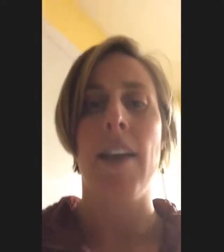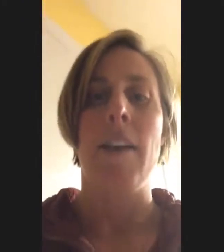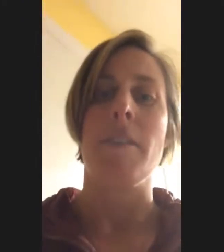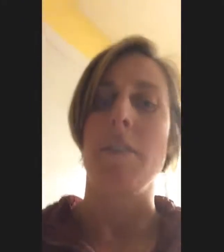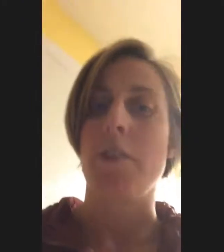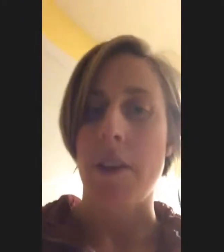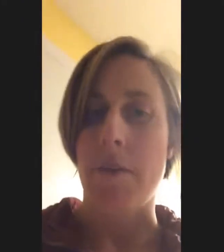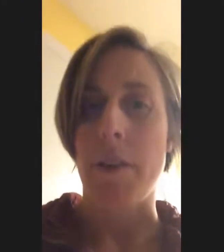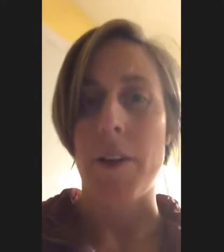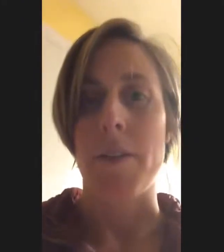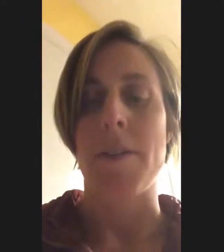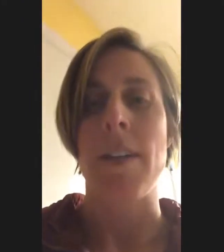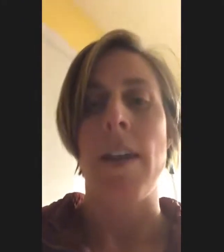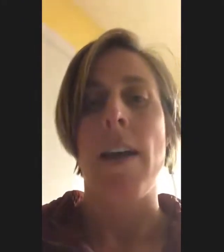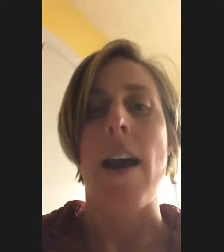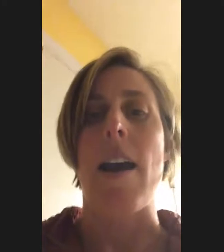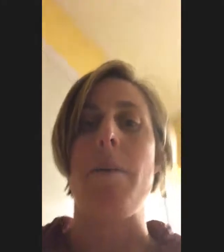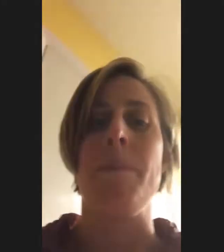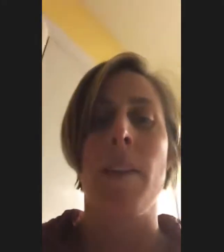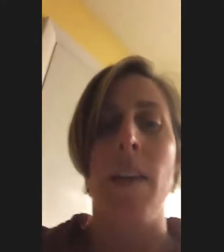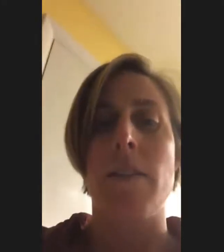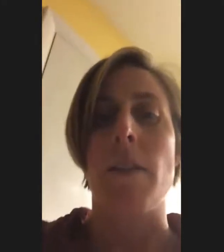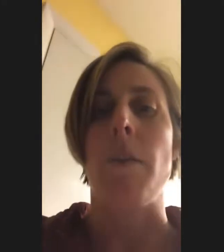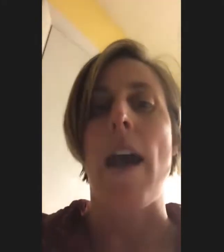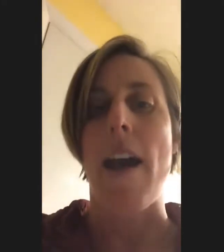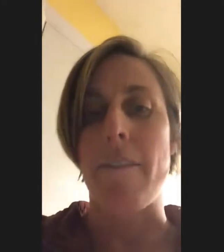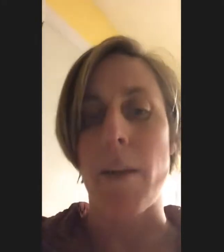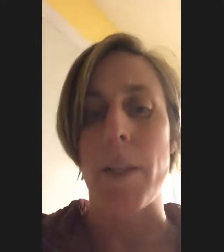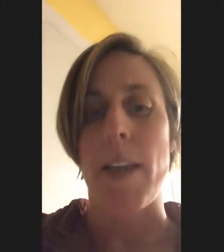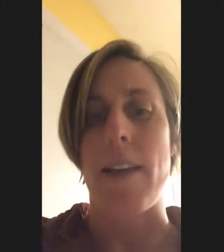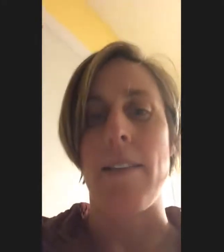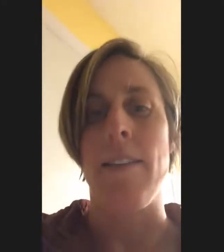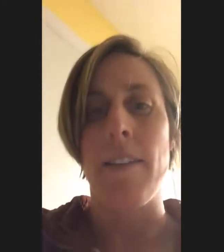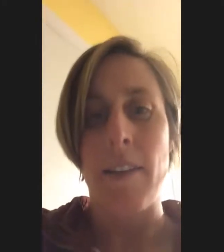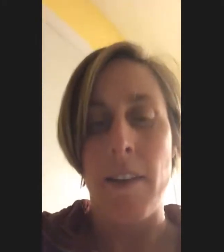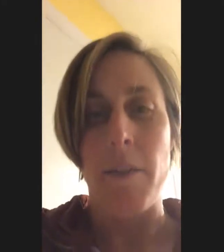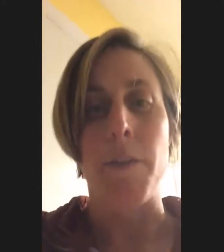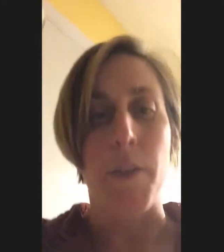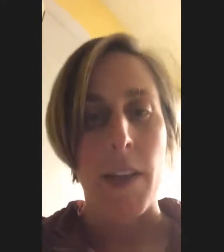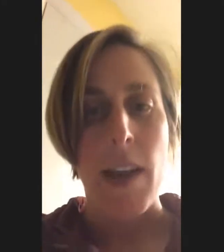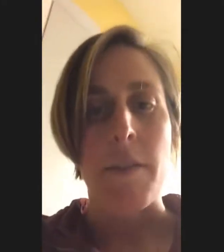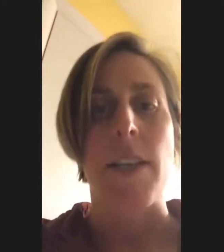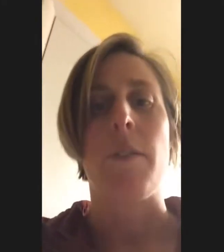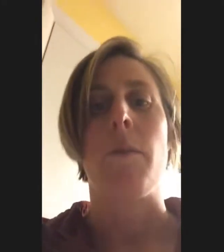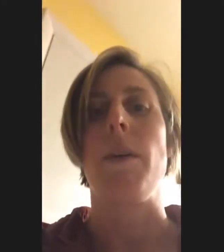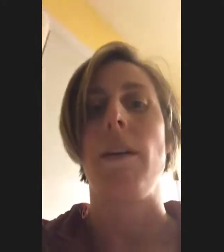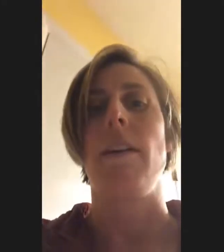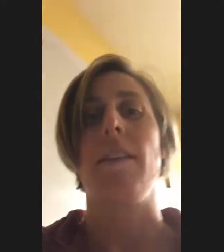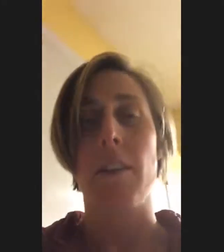wildfires, reduced stream flows. So having a plan for the